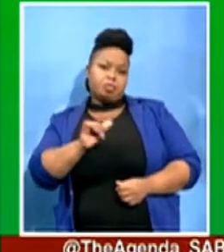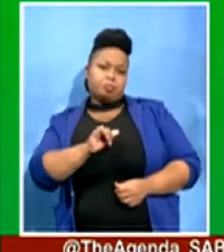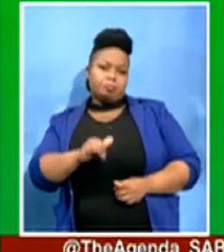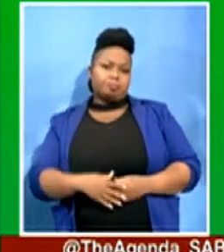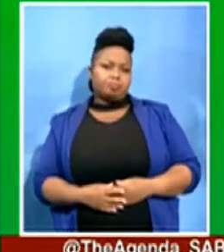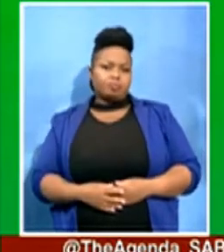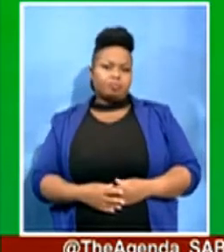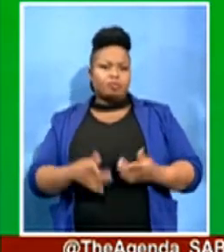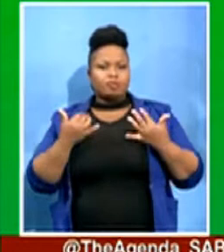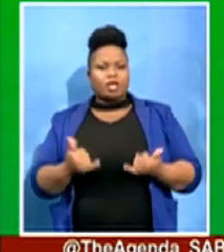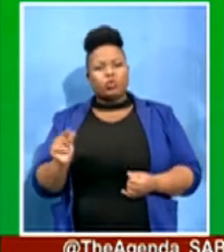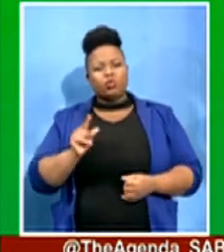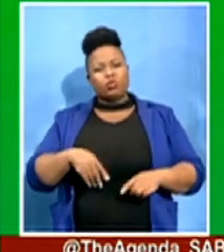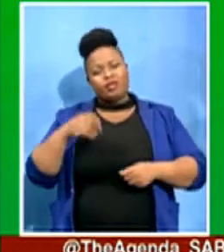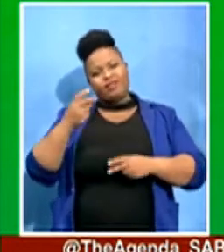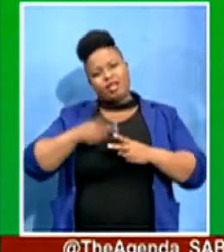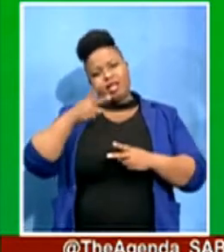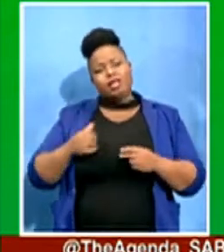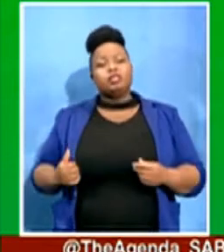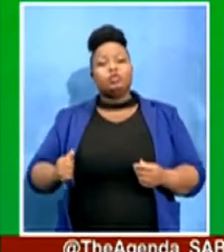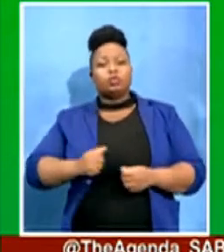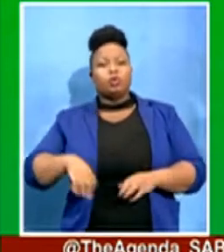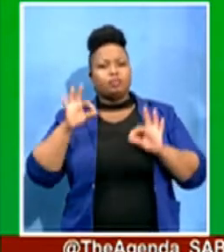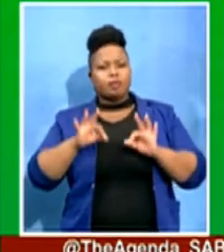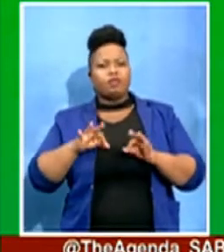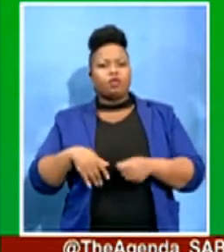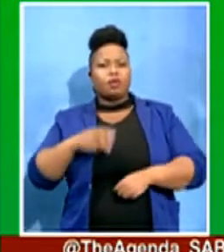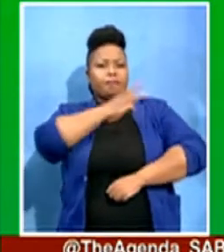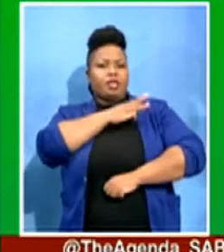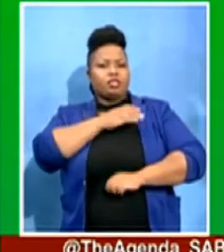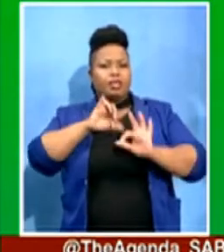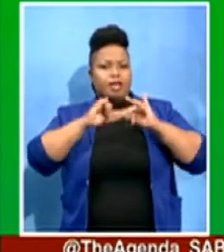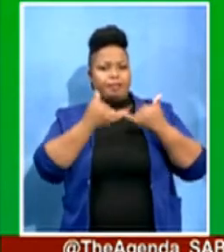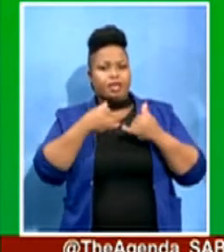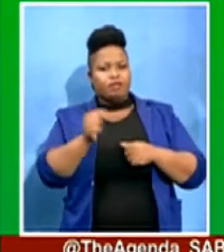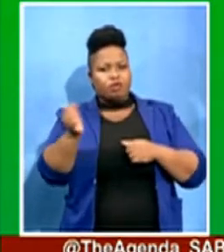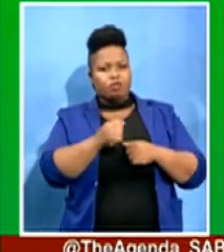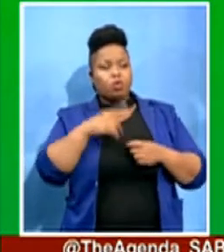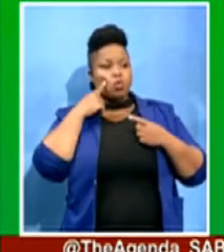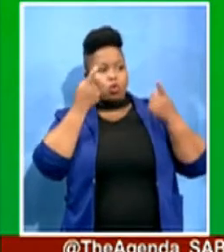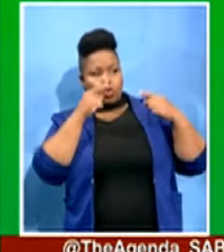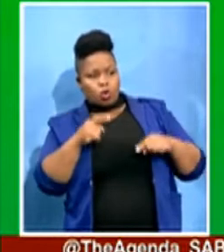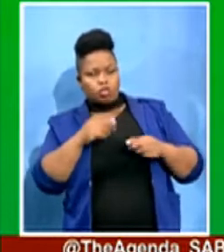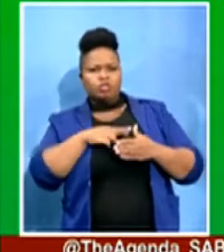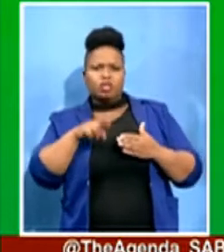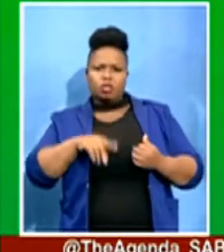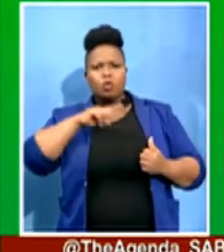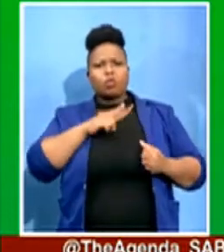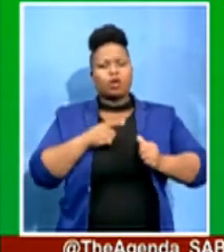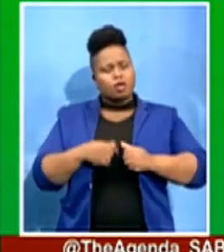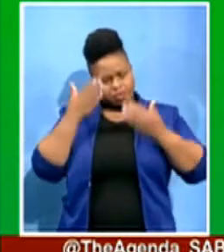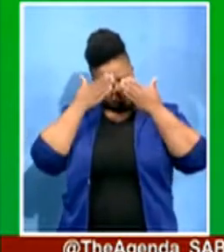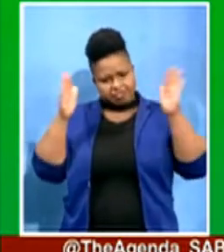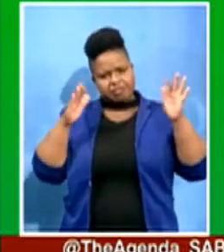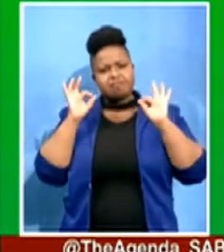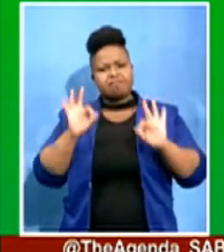an accredited elections management company to audit the results so that they may be open and credibly declared.